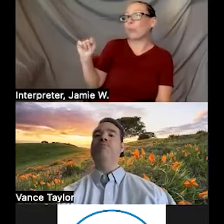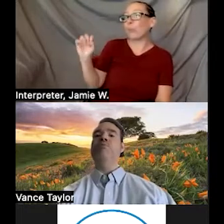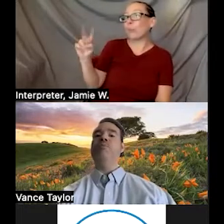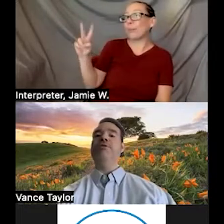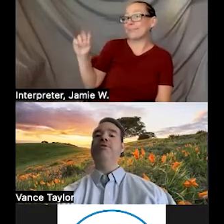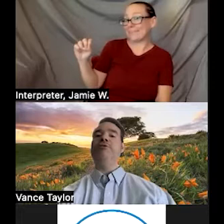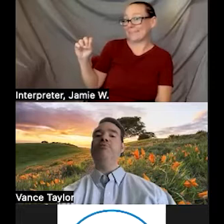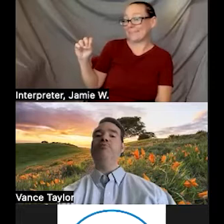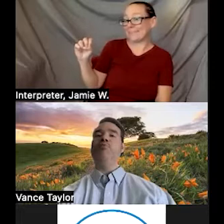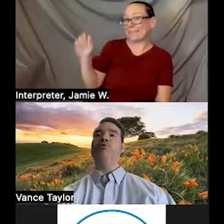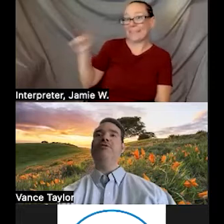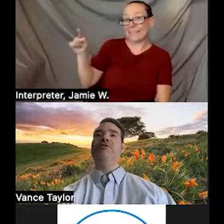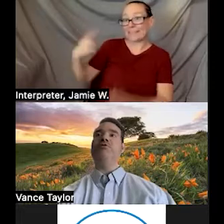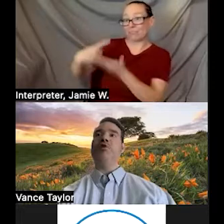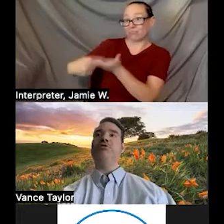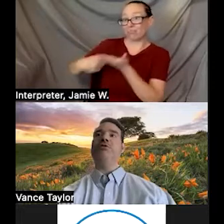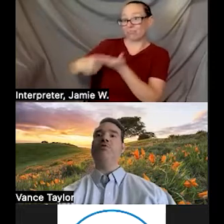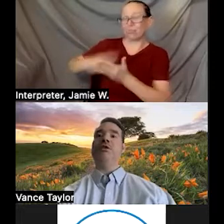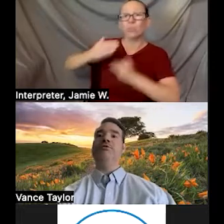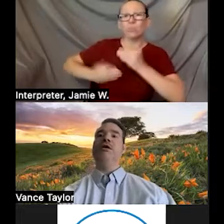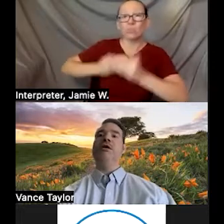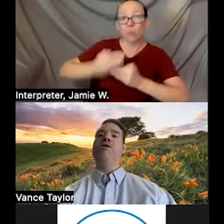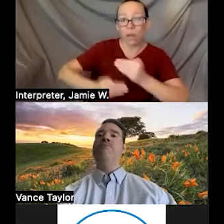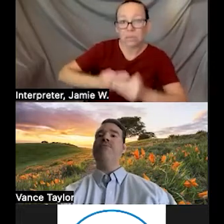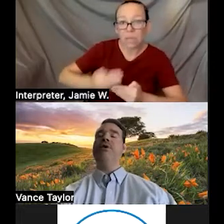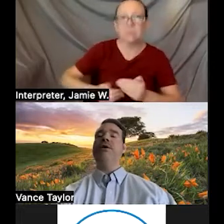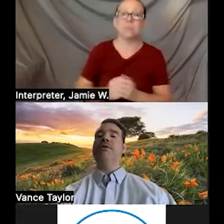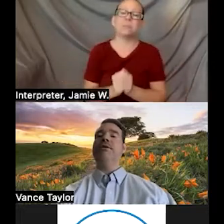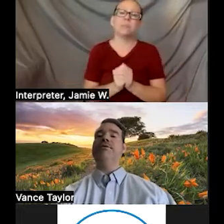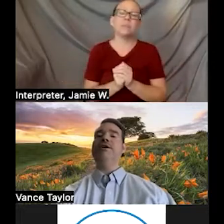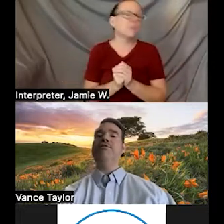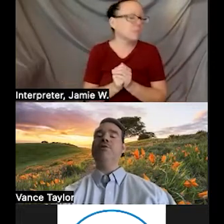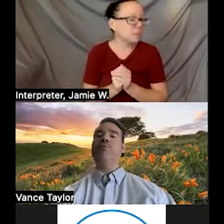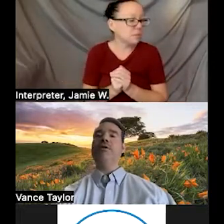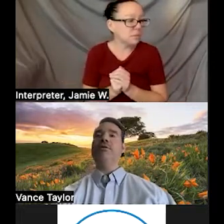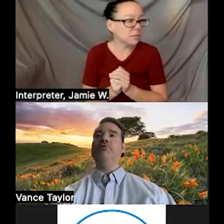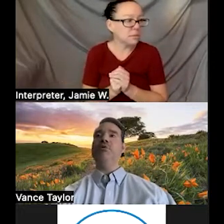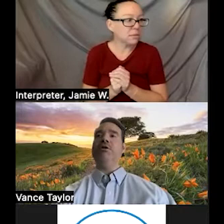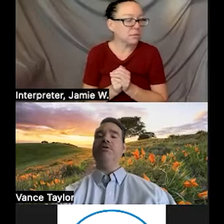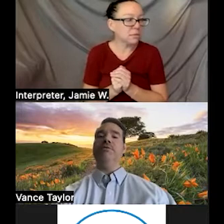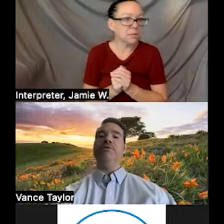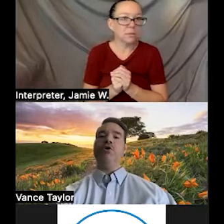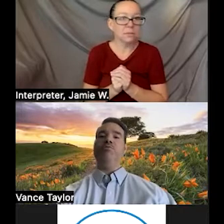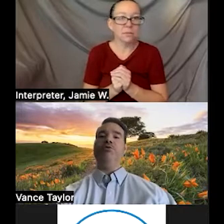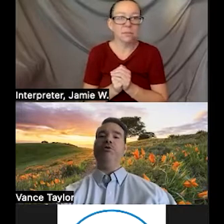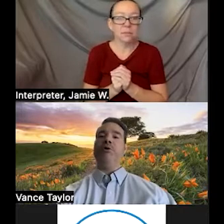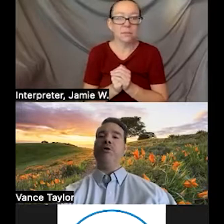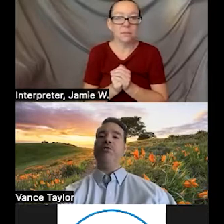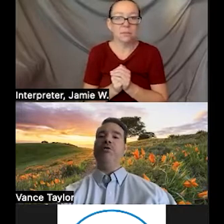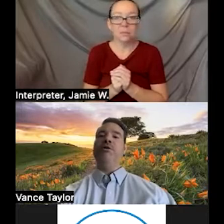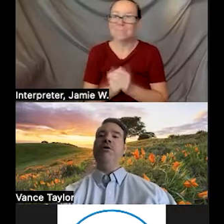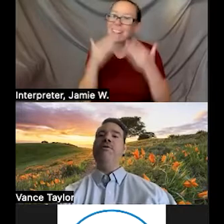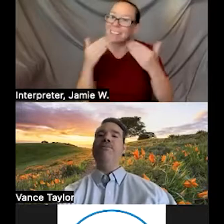a bit more about this process, this project, what it is, and take it from there. But I just want you to know I appreciate you